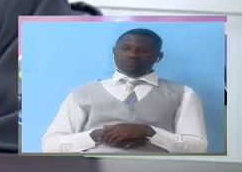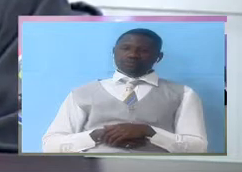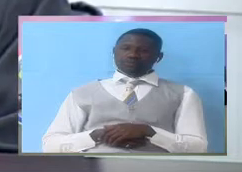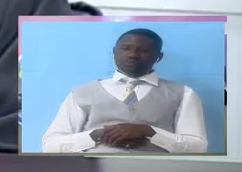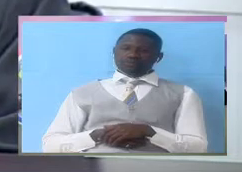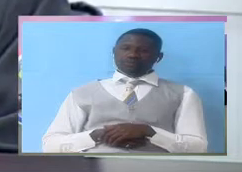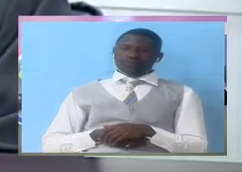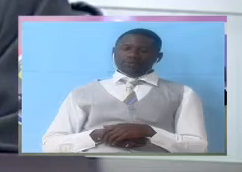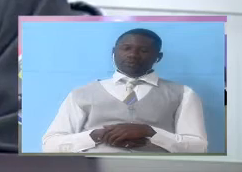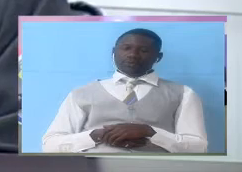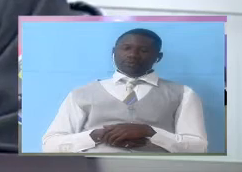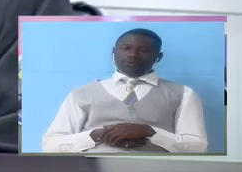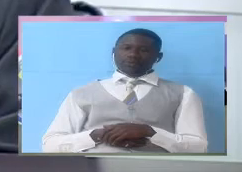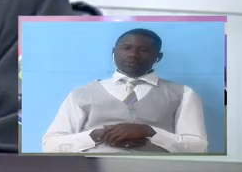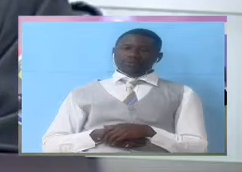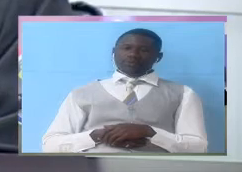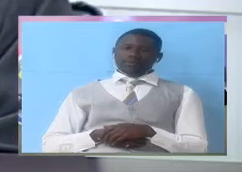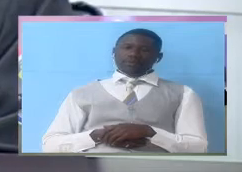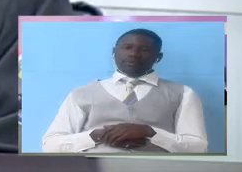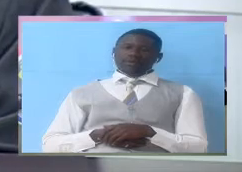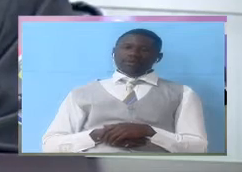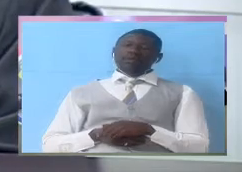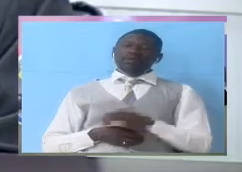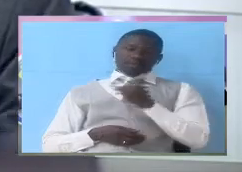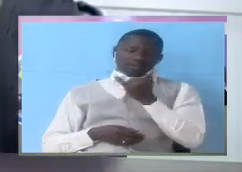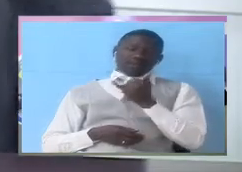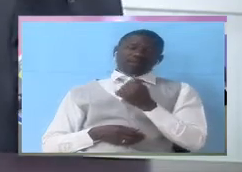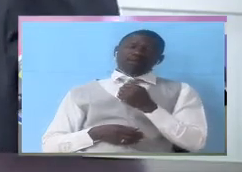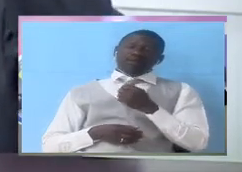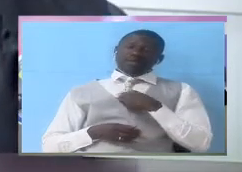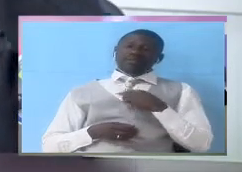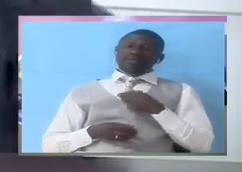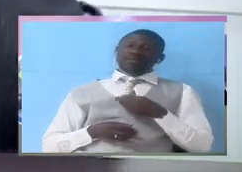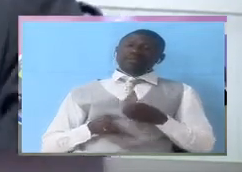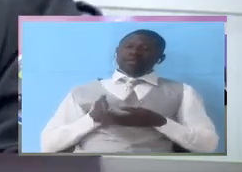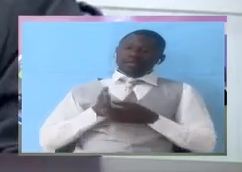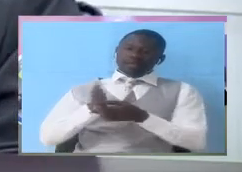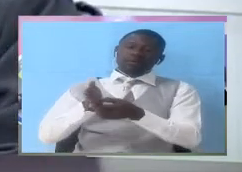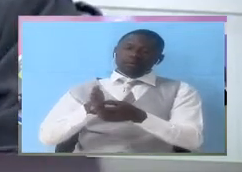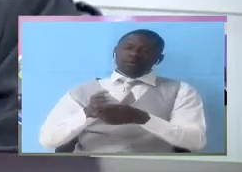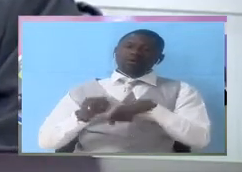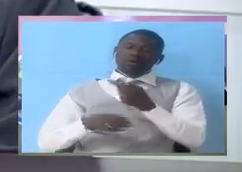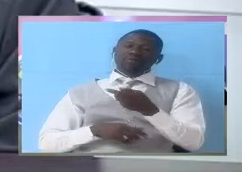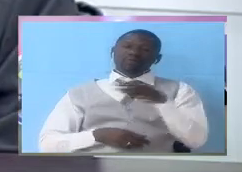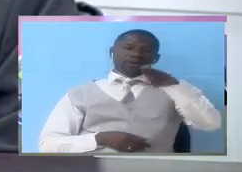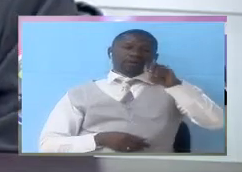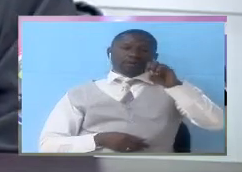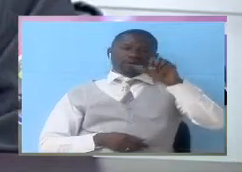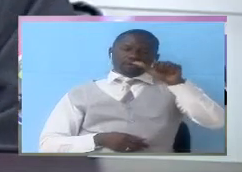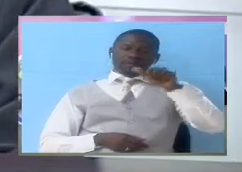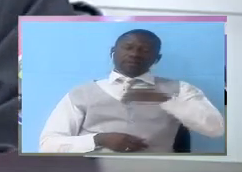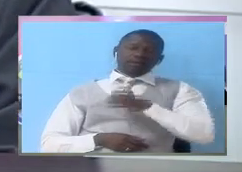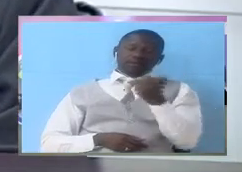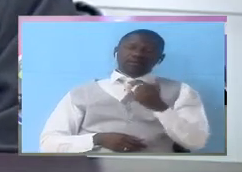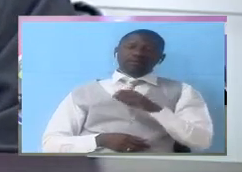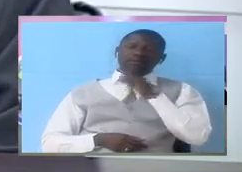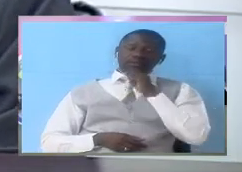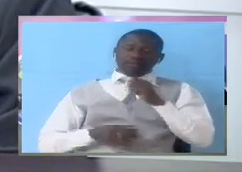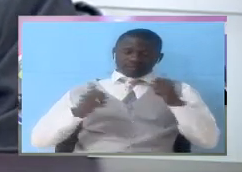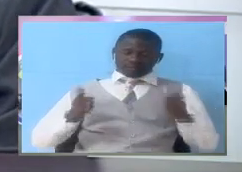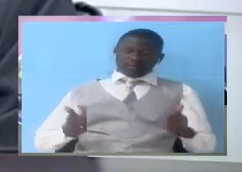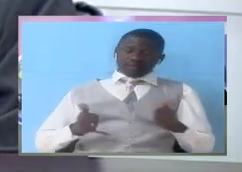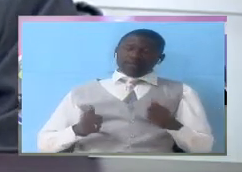lead counsel as head of the NIA and chairman, supposed to be administrative head of